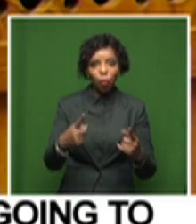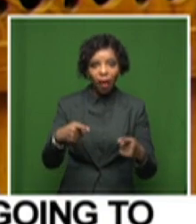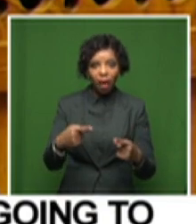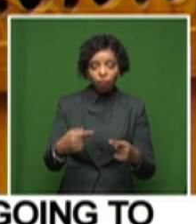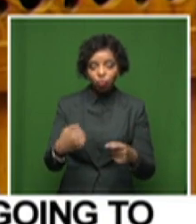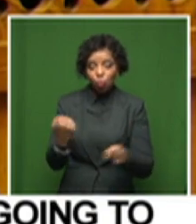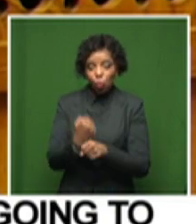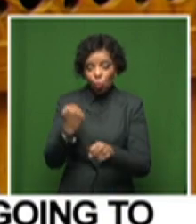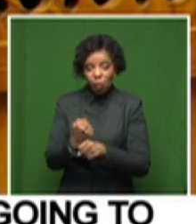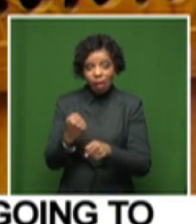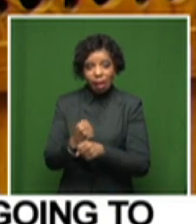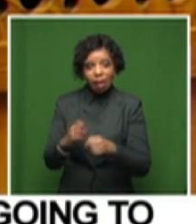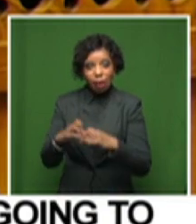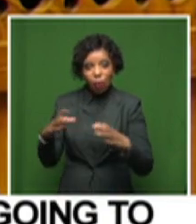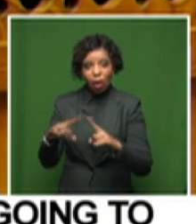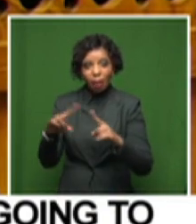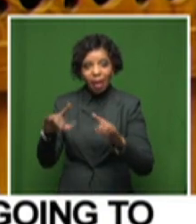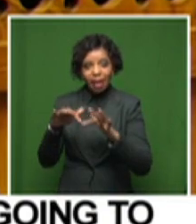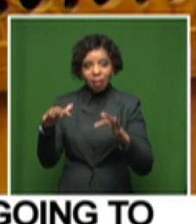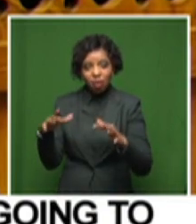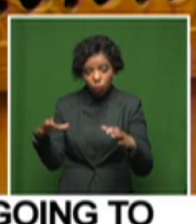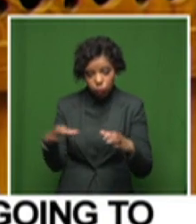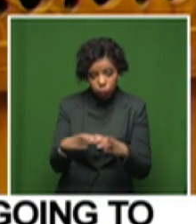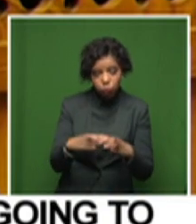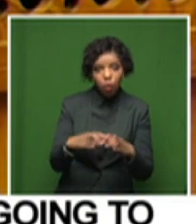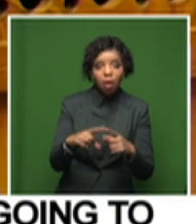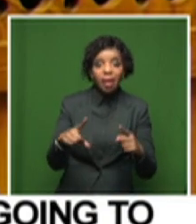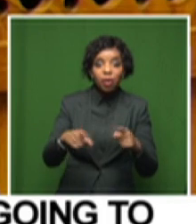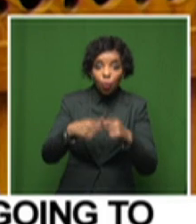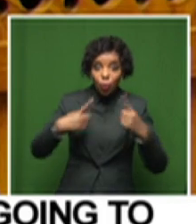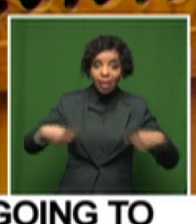and that we're in this together.